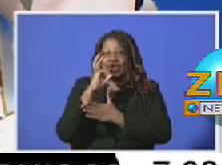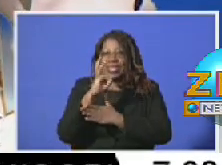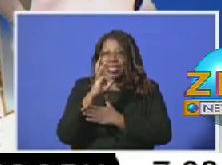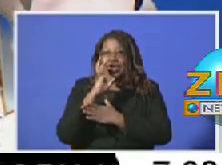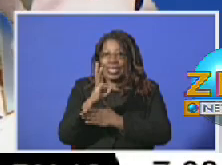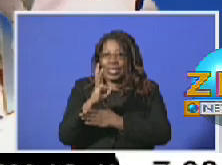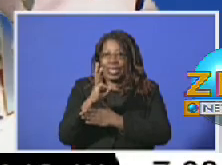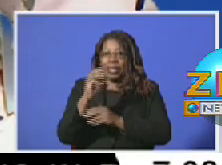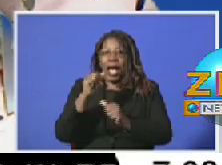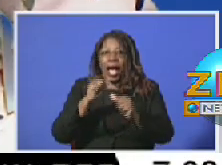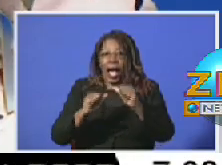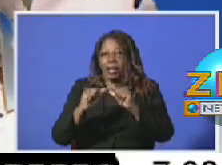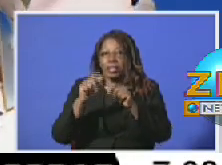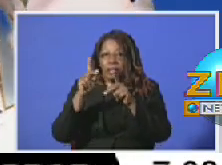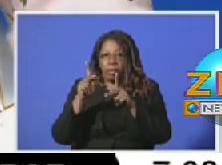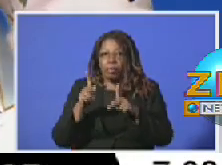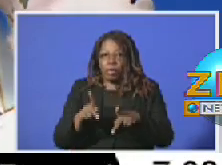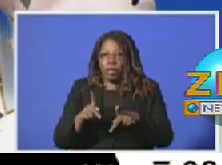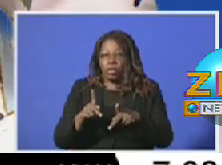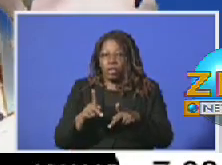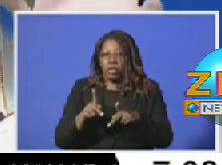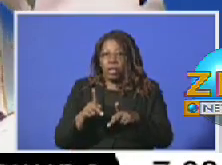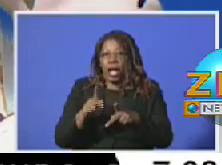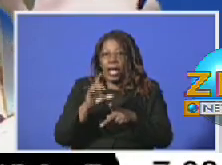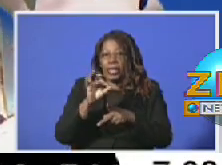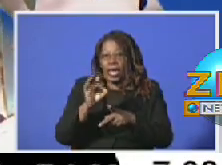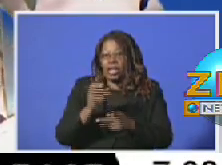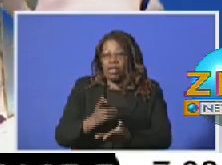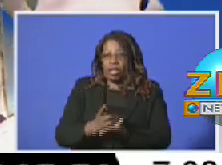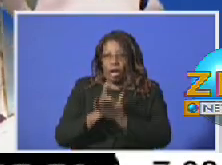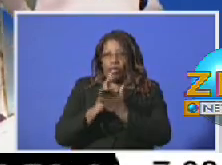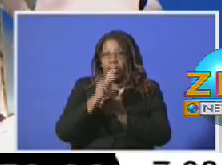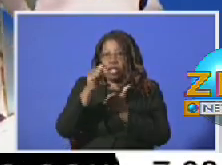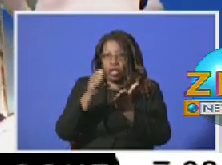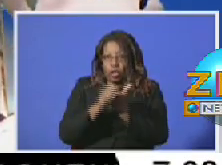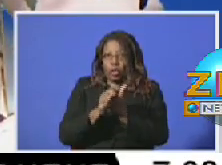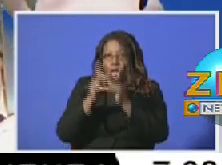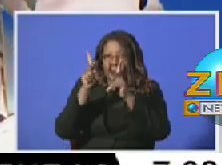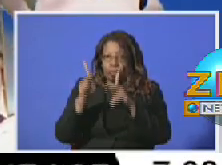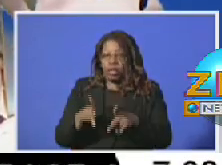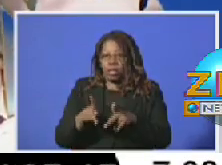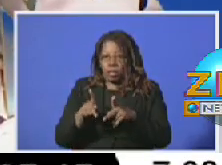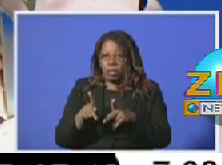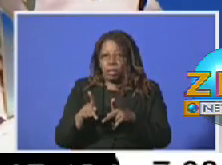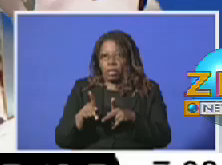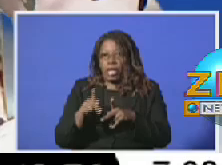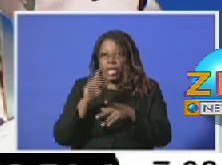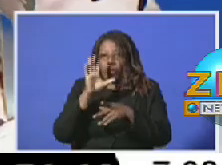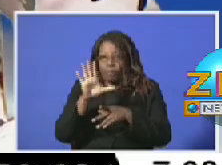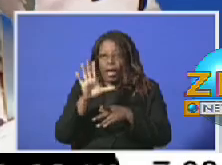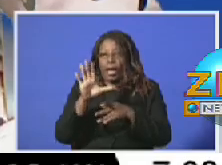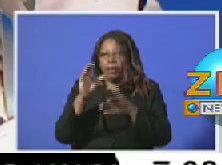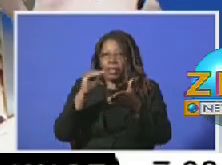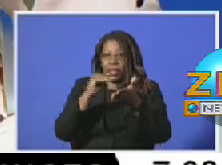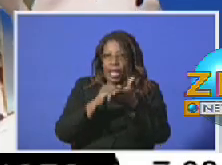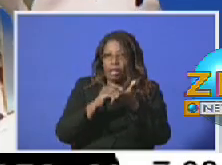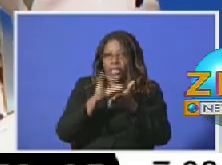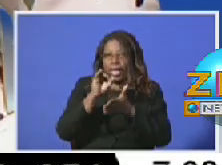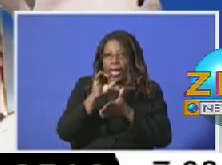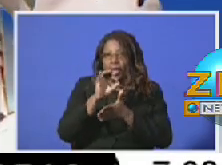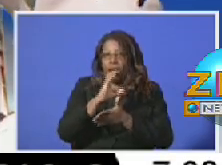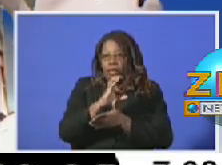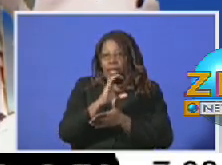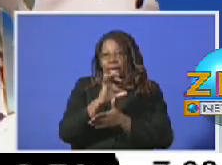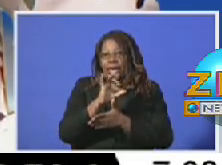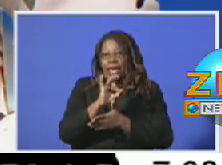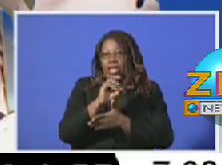1,666 active cases with 90 recent recoveries. The total number of recovered patients now stands at 5,282 with a